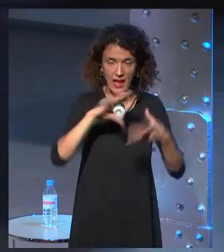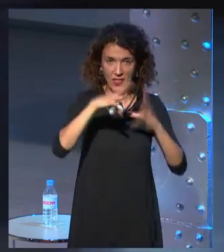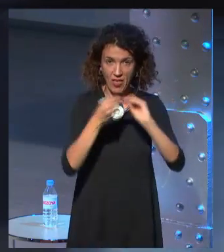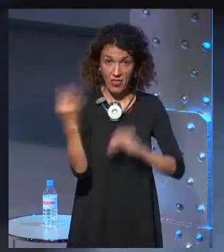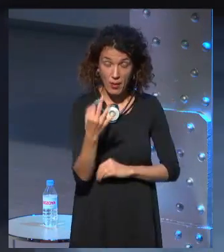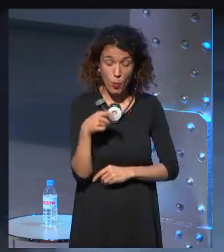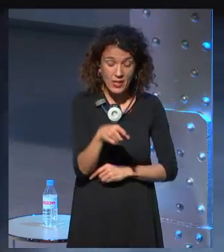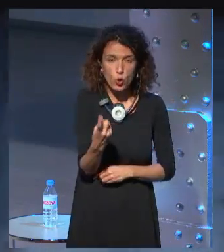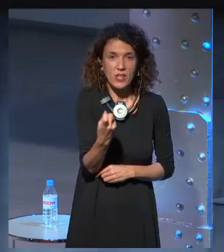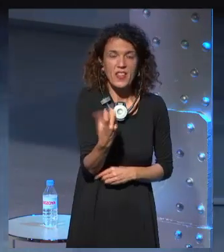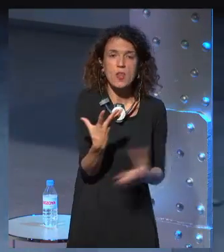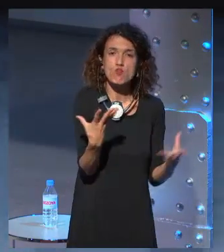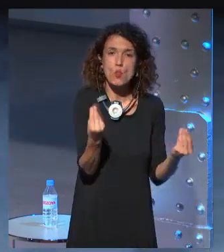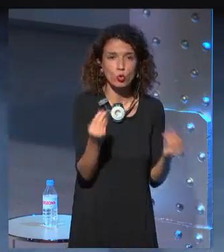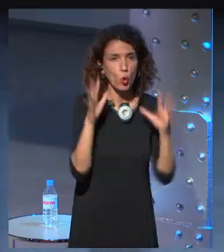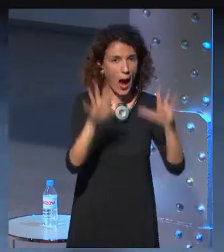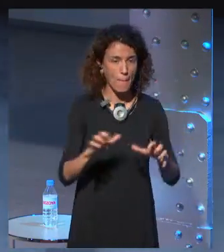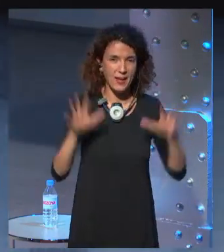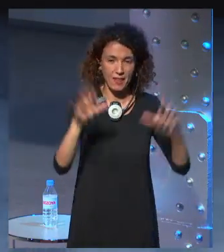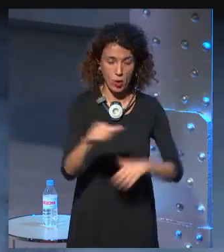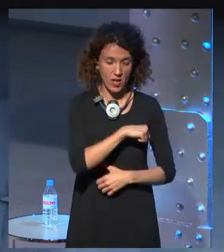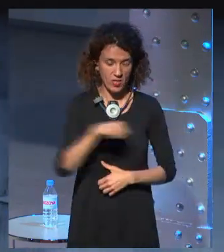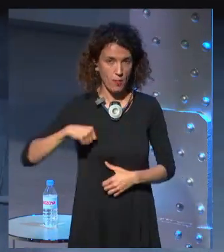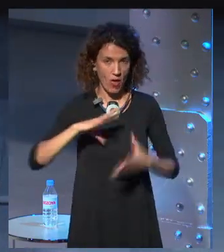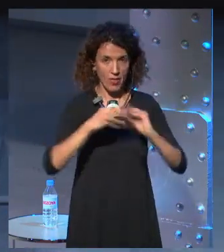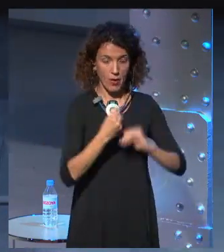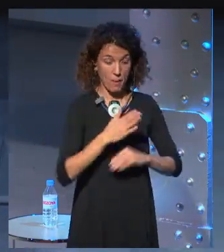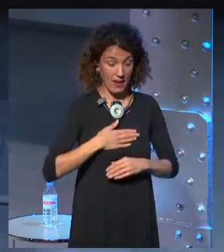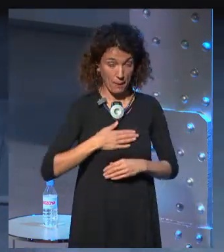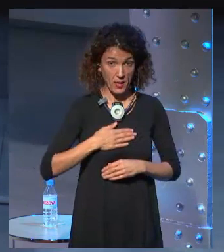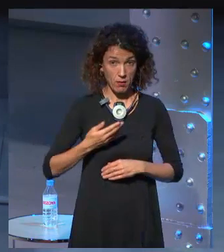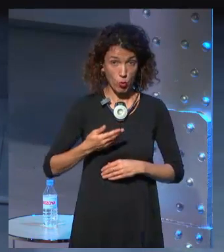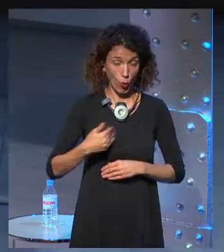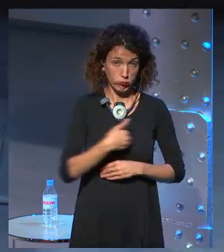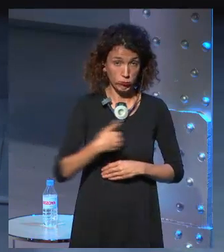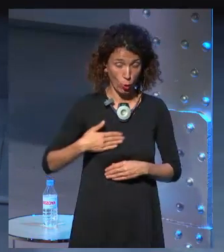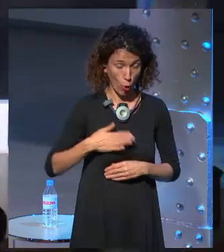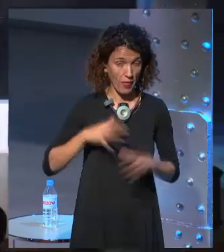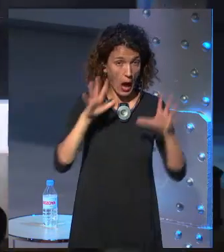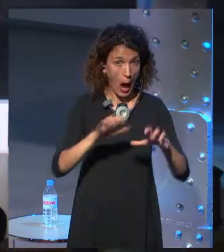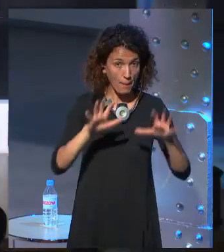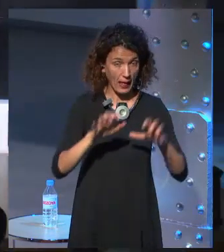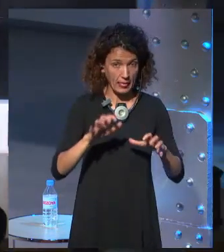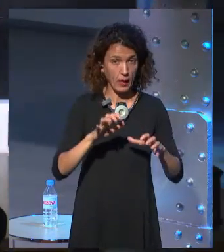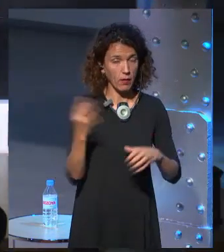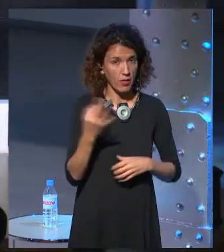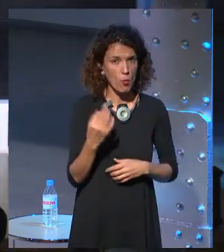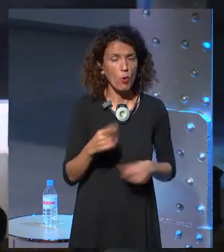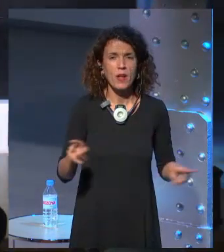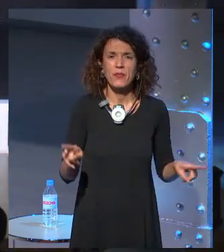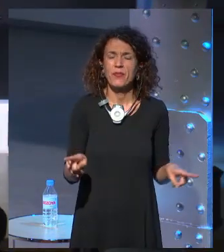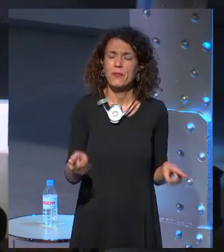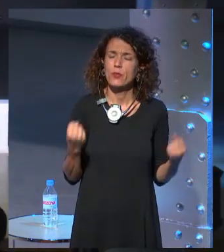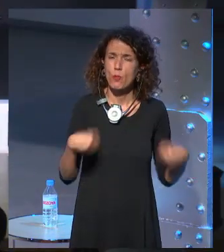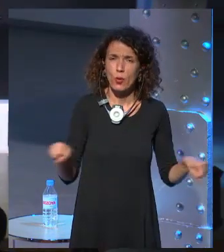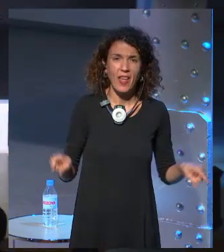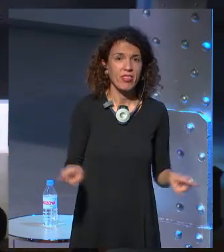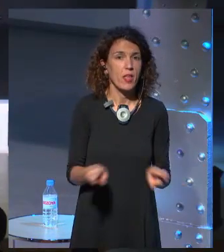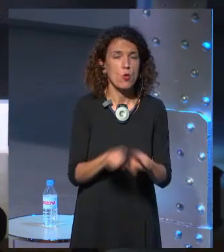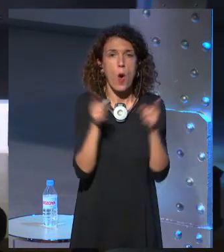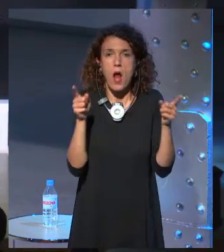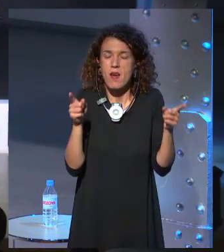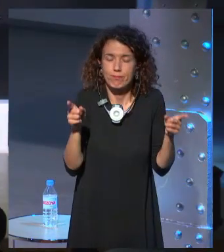of individualized learning for me as the learner. And it doesn't matter how long it's going to take, right? Because